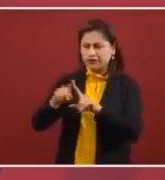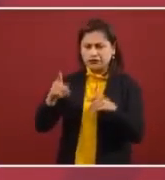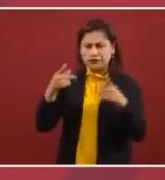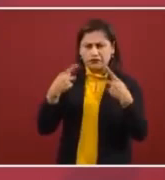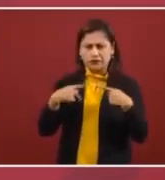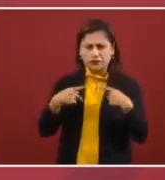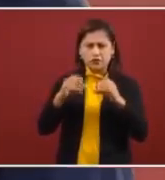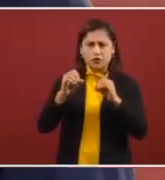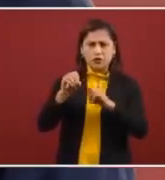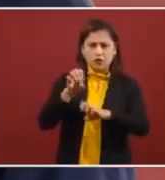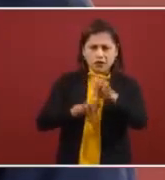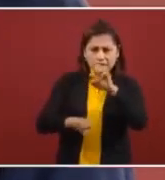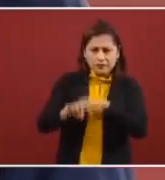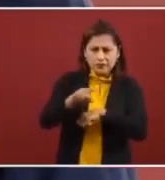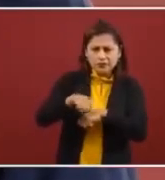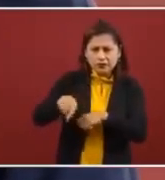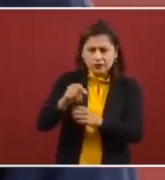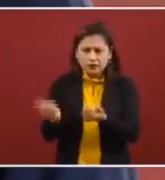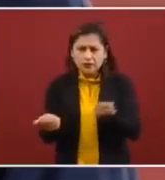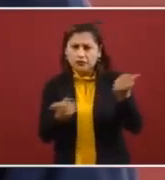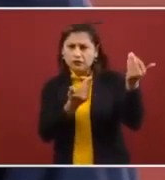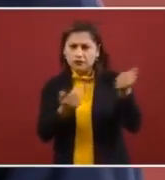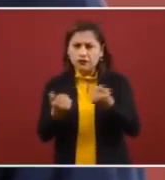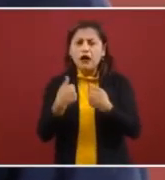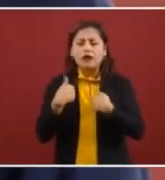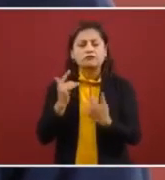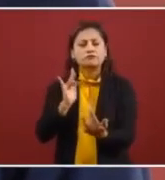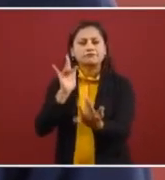of merchandise in general. And yes,